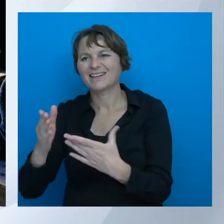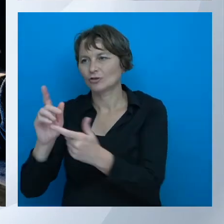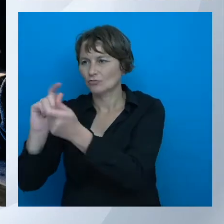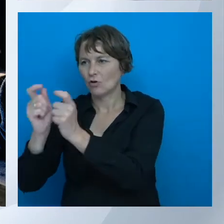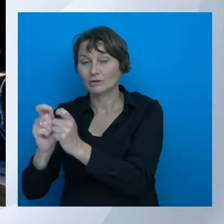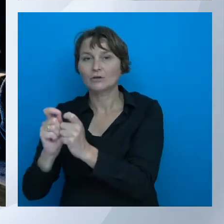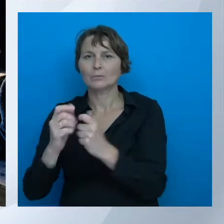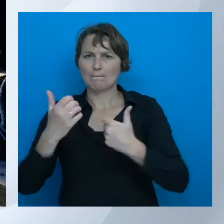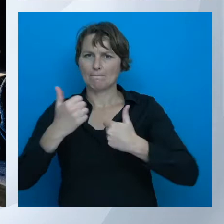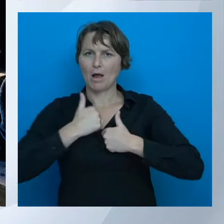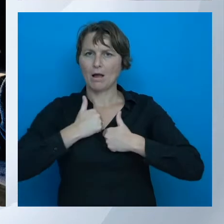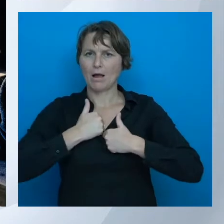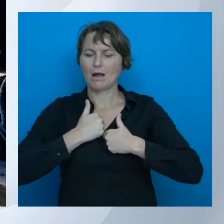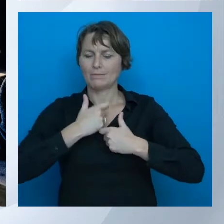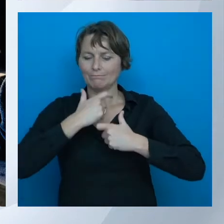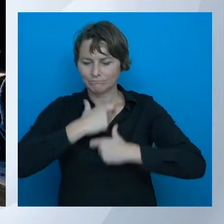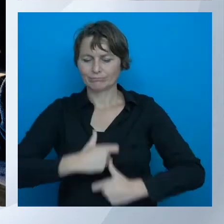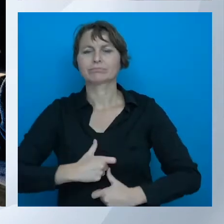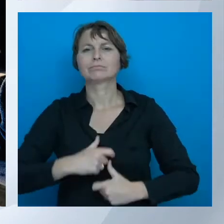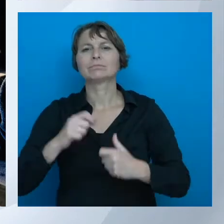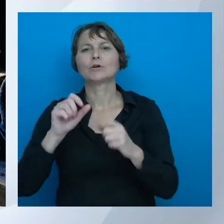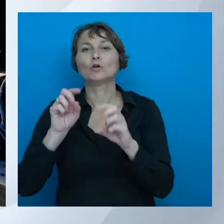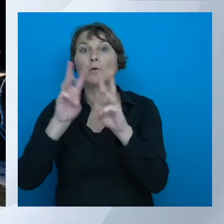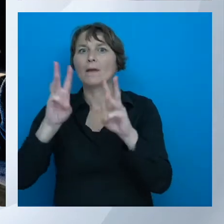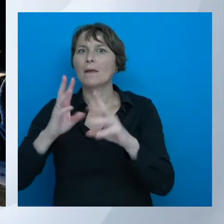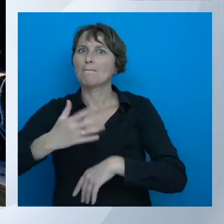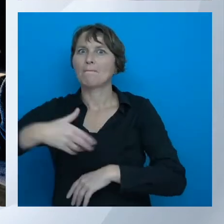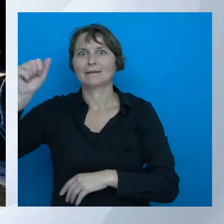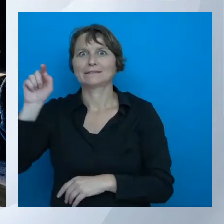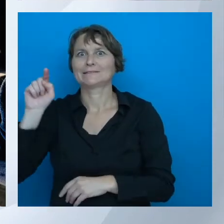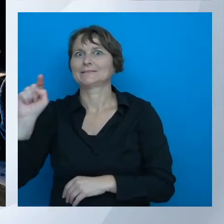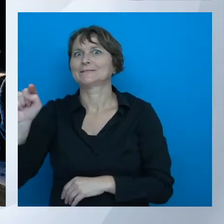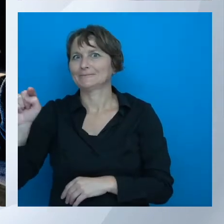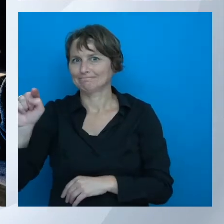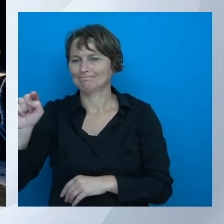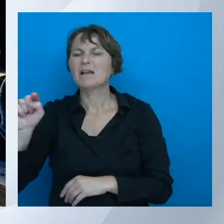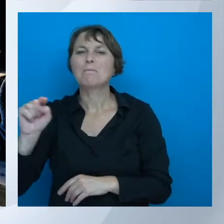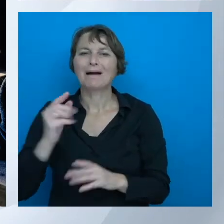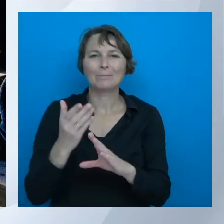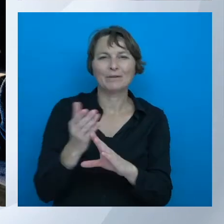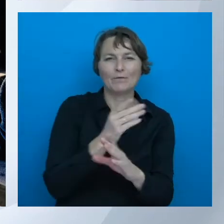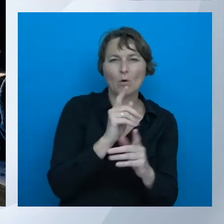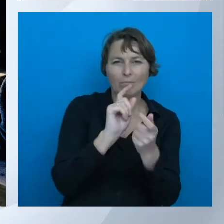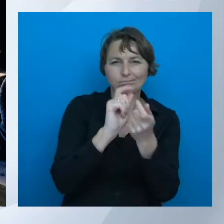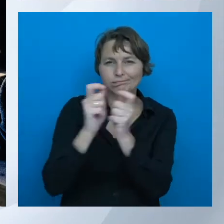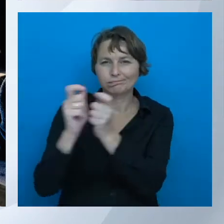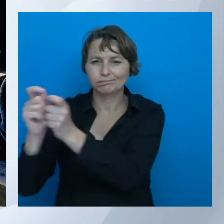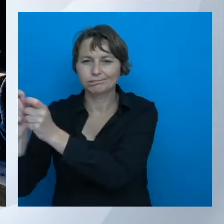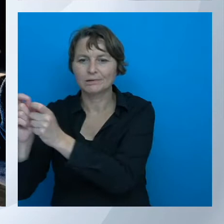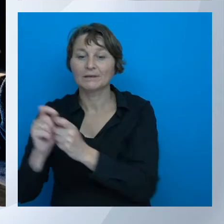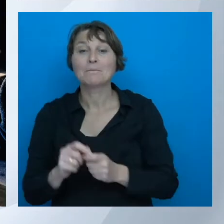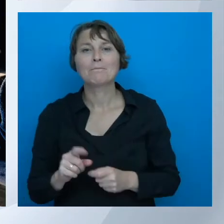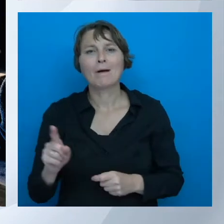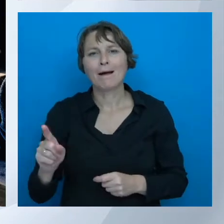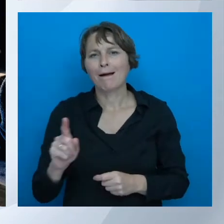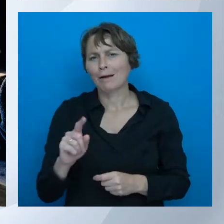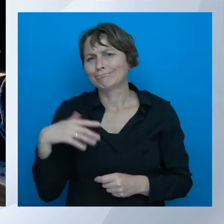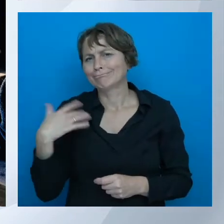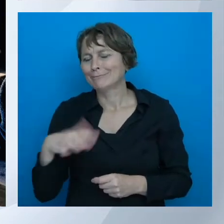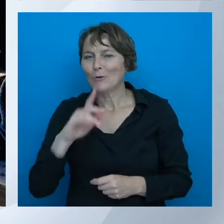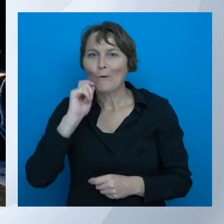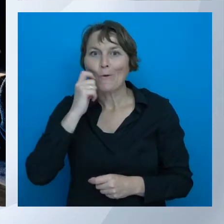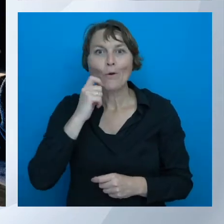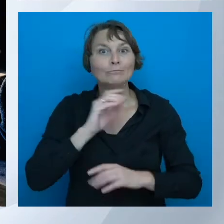will definitely be the best experience, but it does require some configuration. Cool thing about blob storage is that there is no runtime,